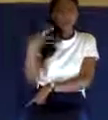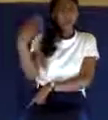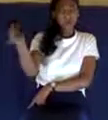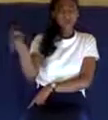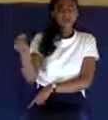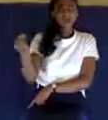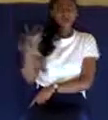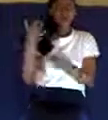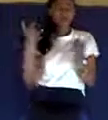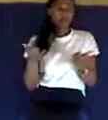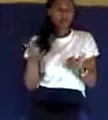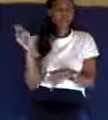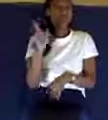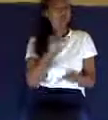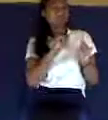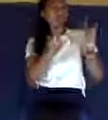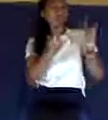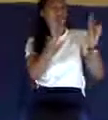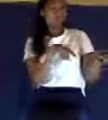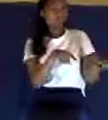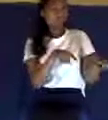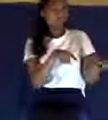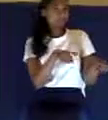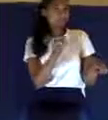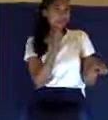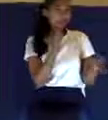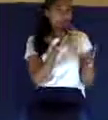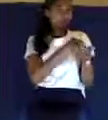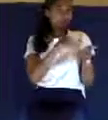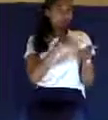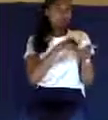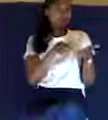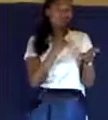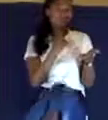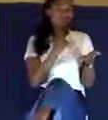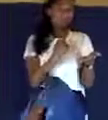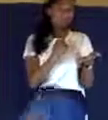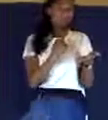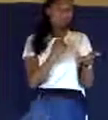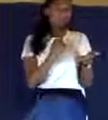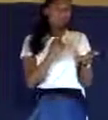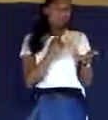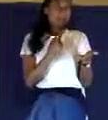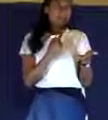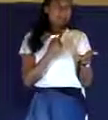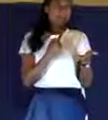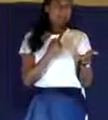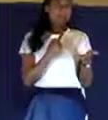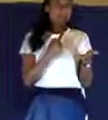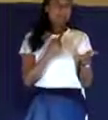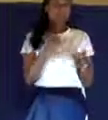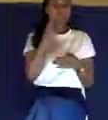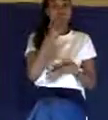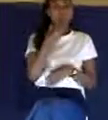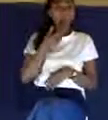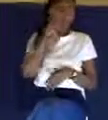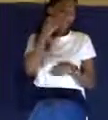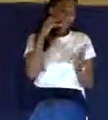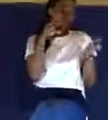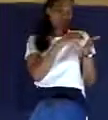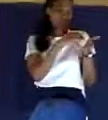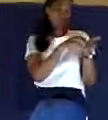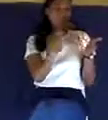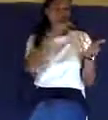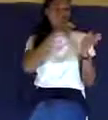And she gives that speech, and this was the passage that we read just a moment ago. And this is one of the great passages in the Old